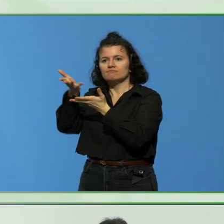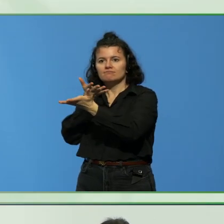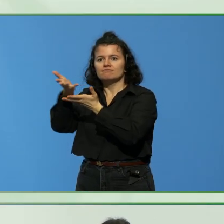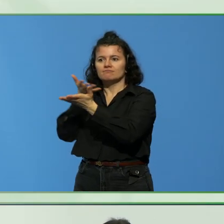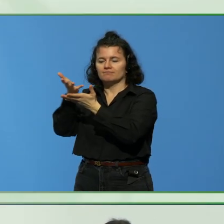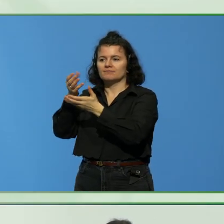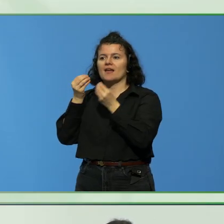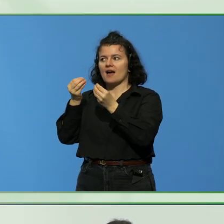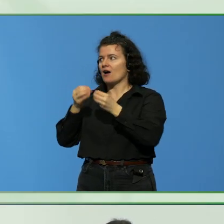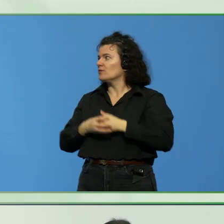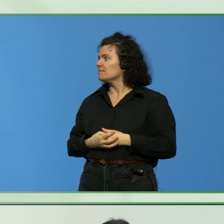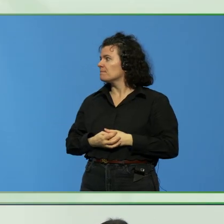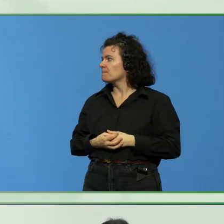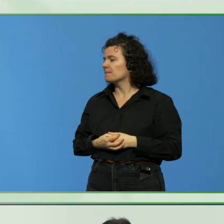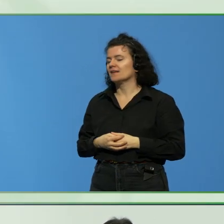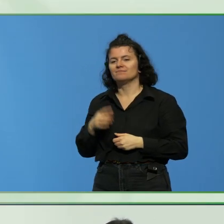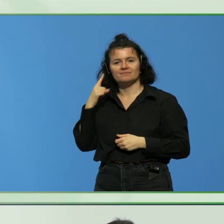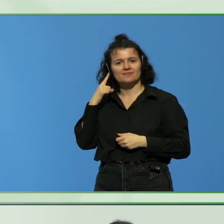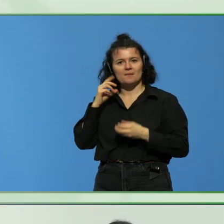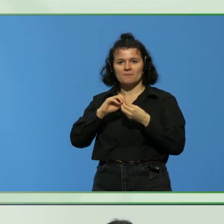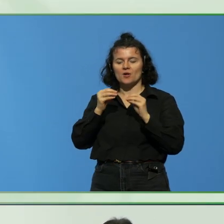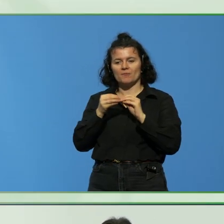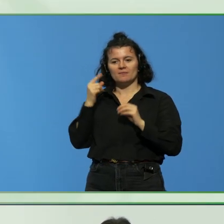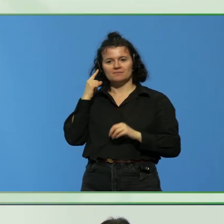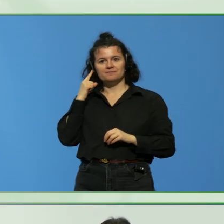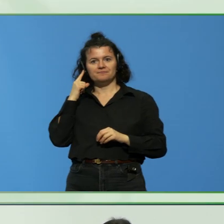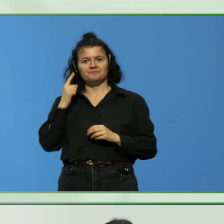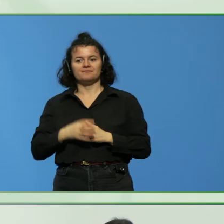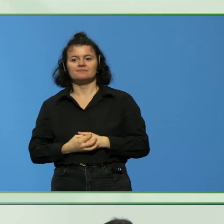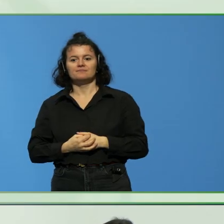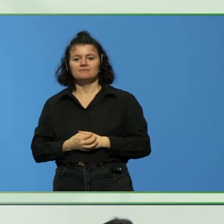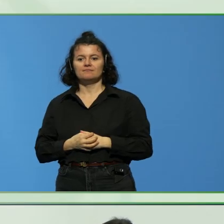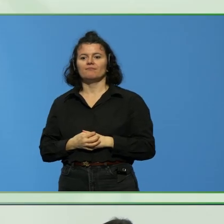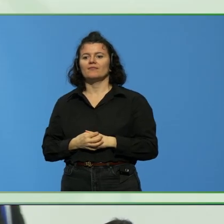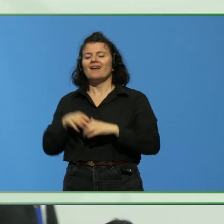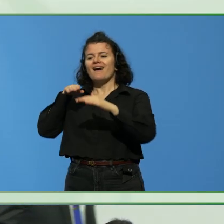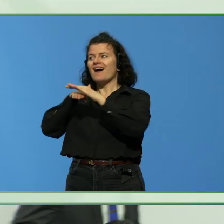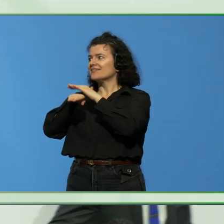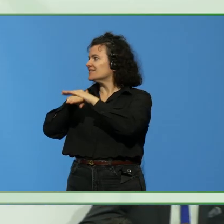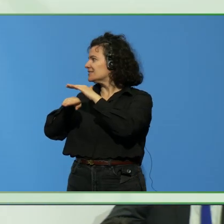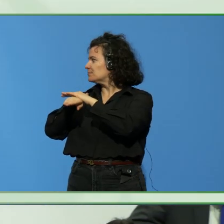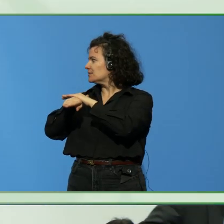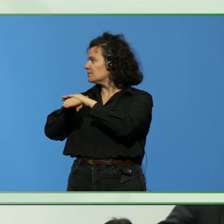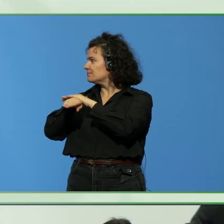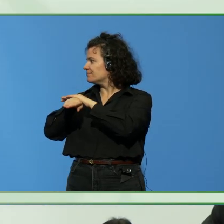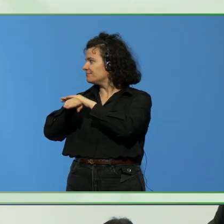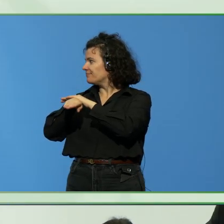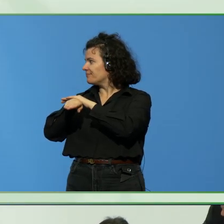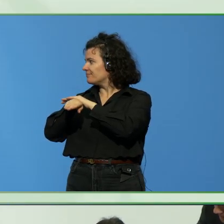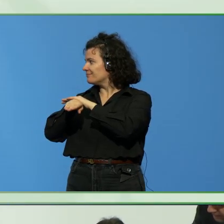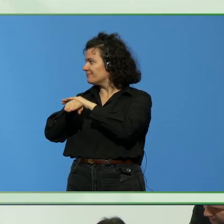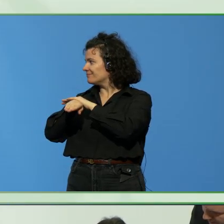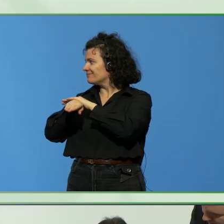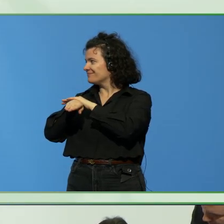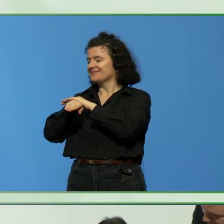that accessibility is a design task, not a theory. I'm coming here just to adjust